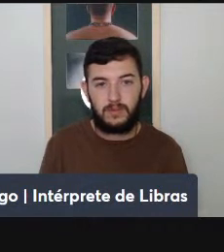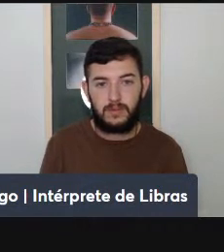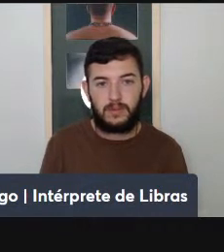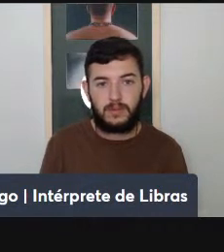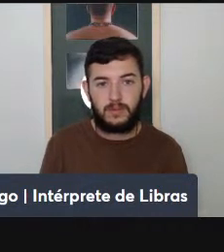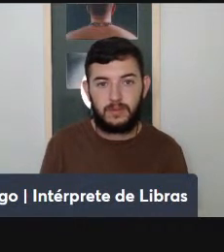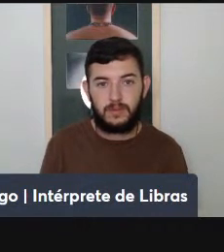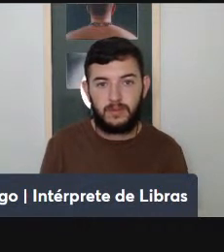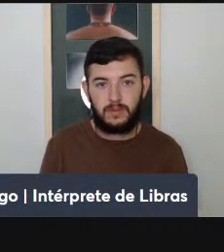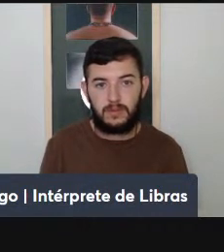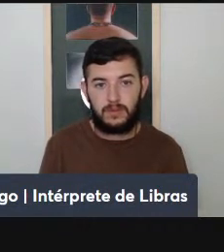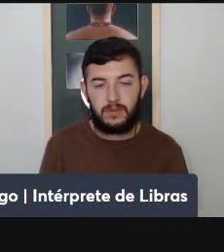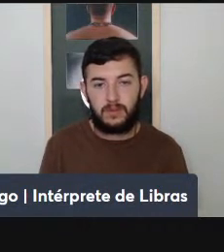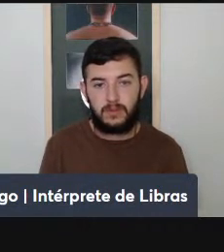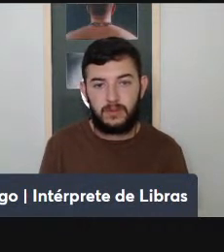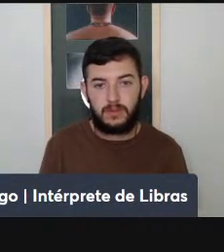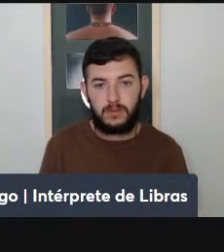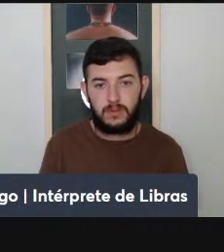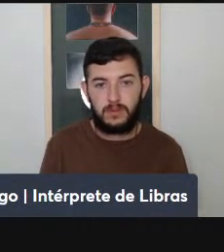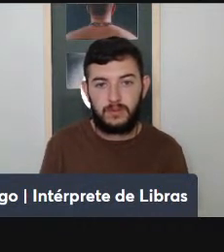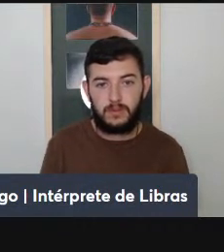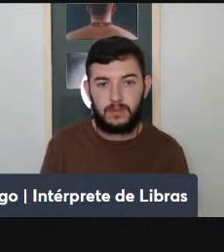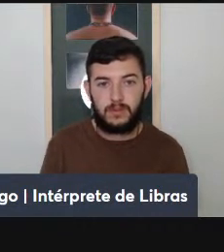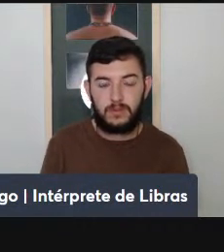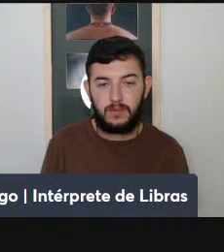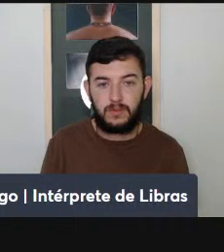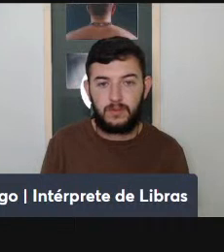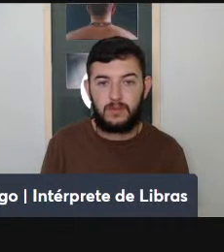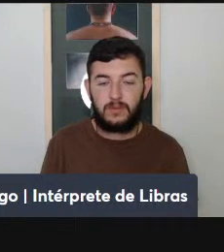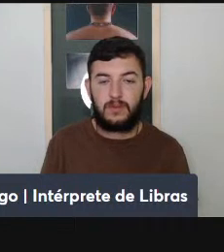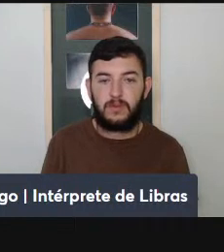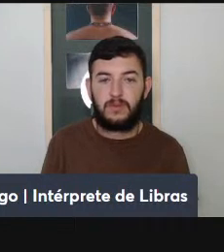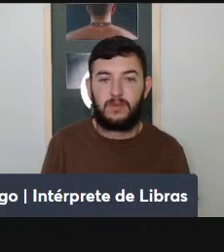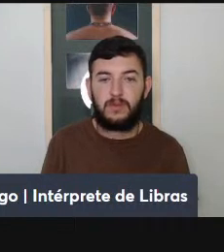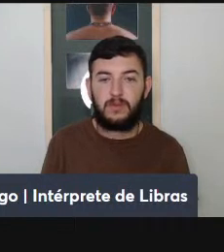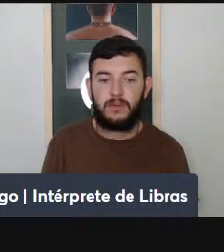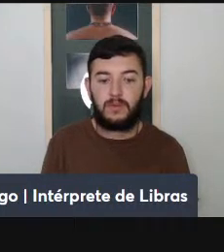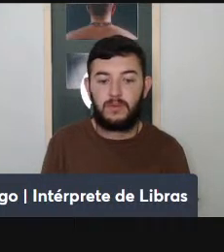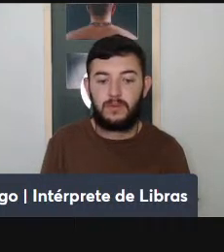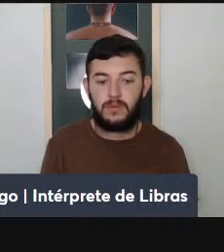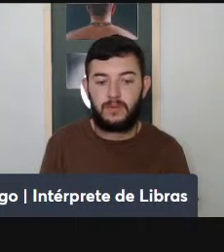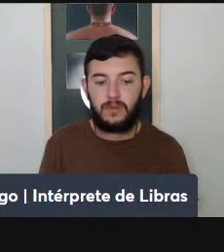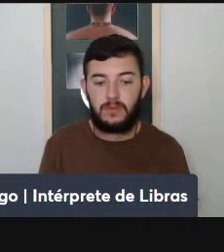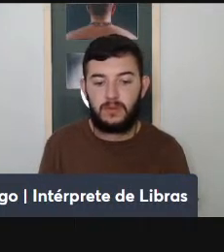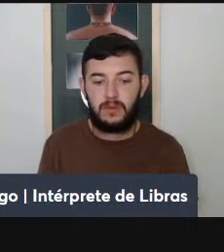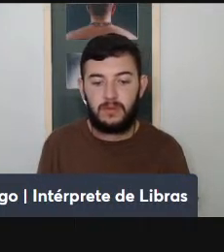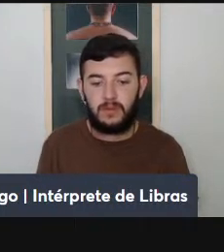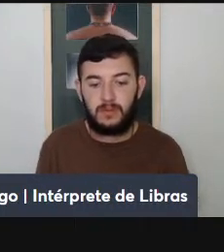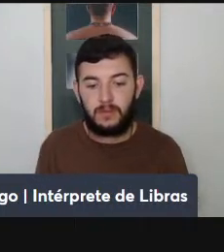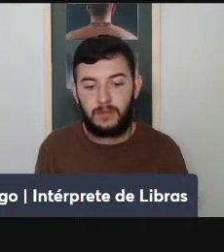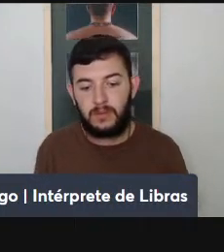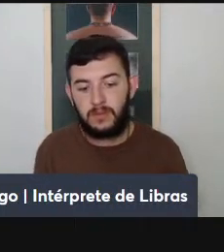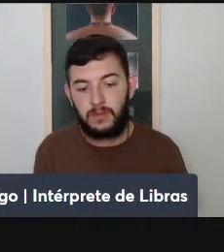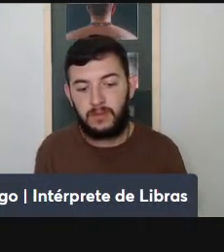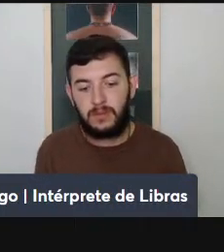for knowledge work across international, across Africa.